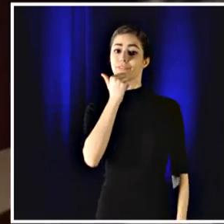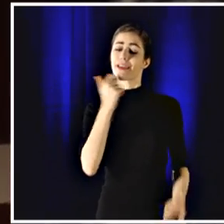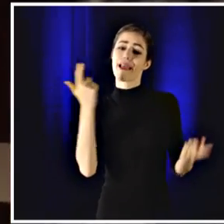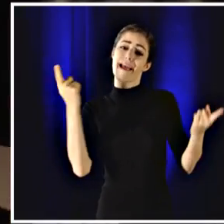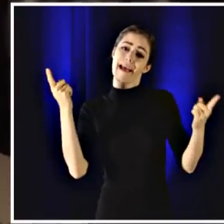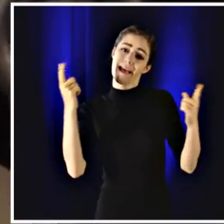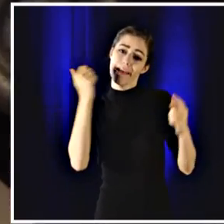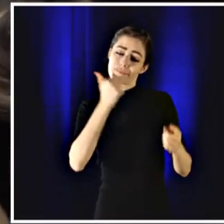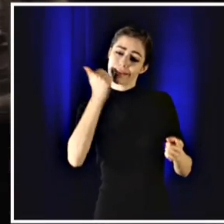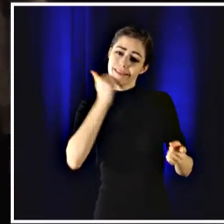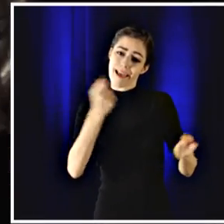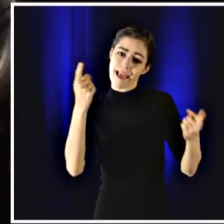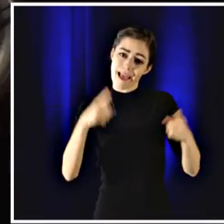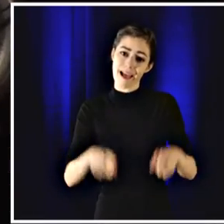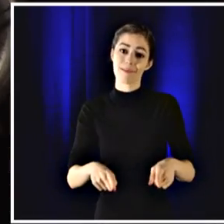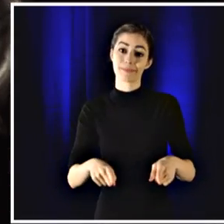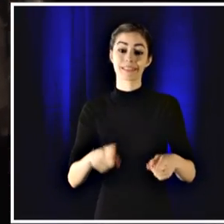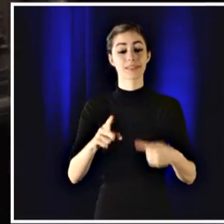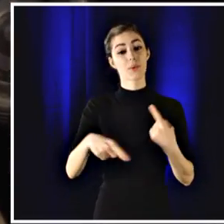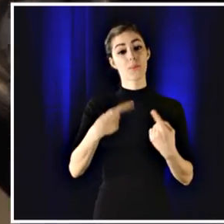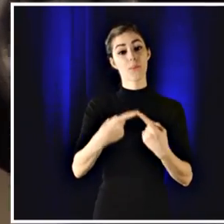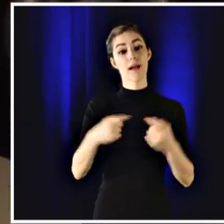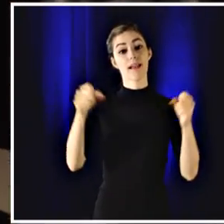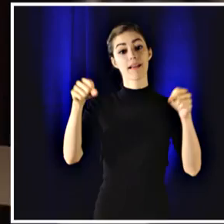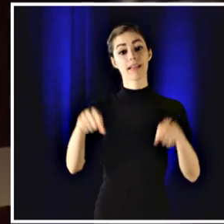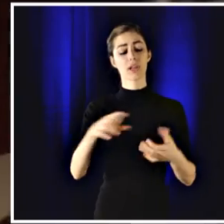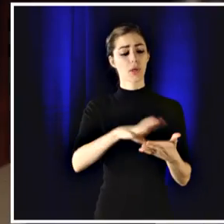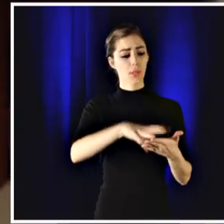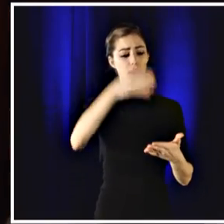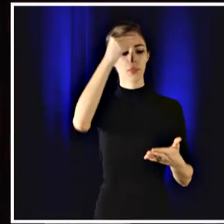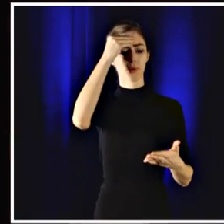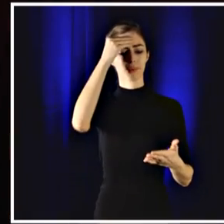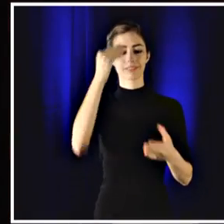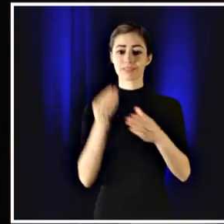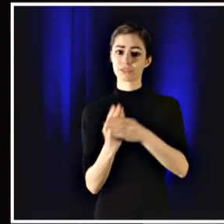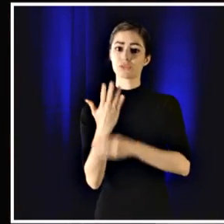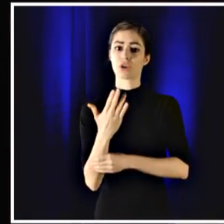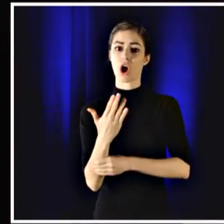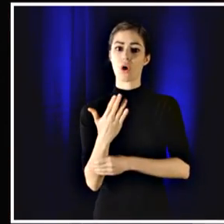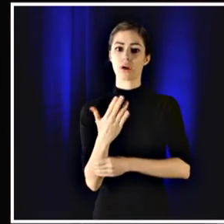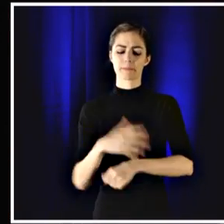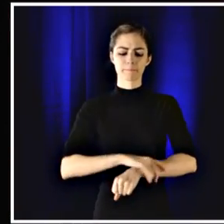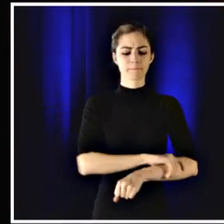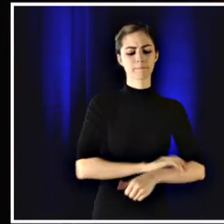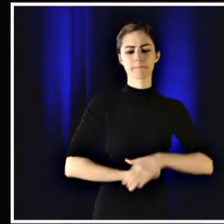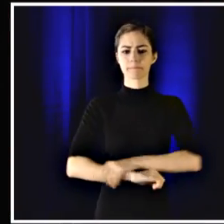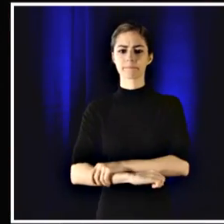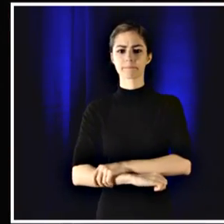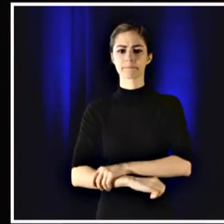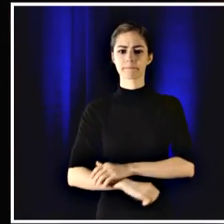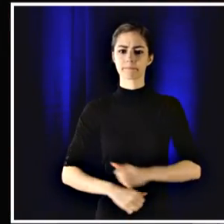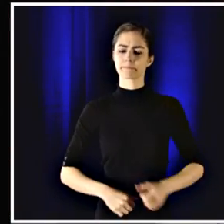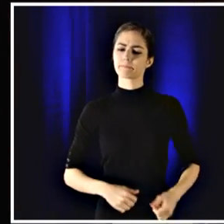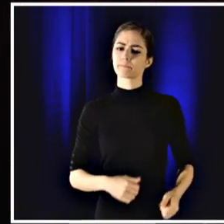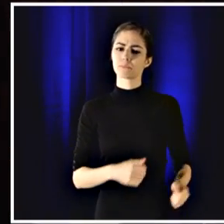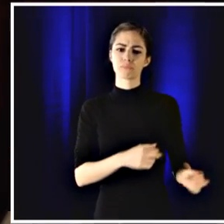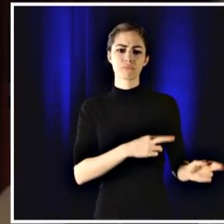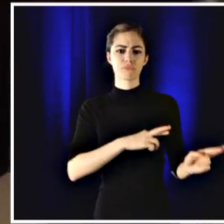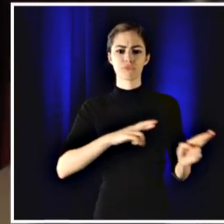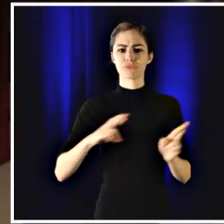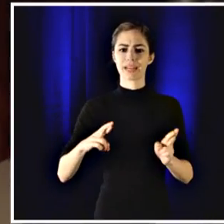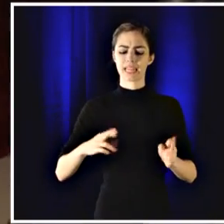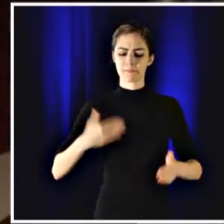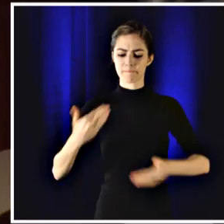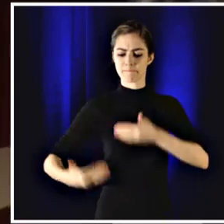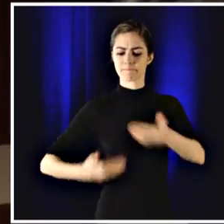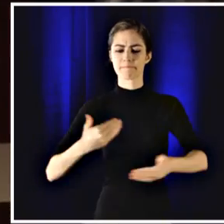we have the opportunity to learn, grow, and move forward with new tools in hand. It pays homage to